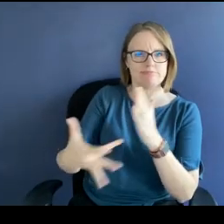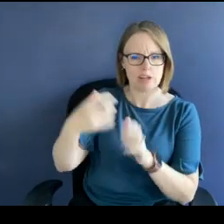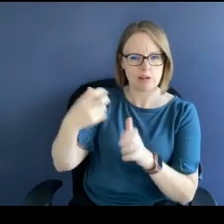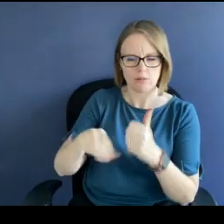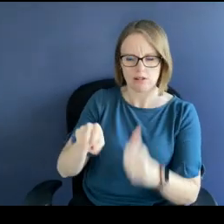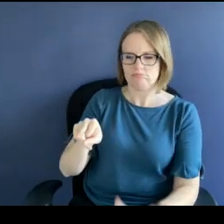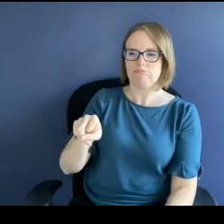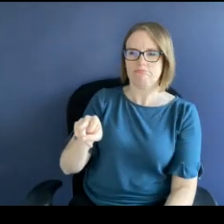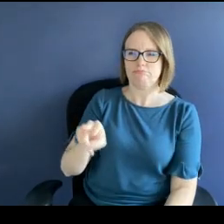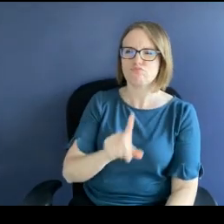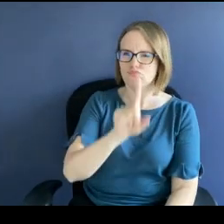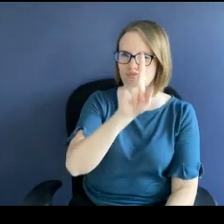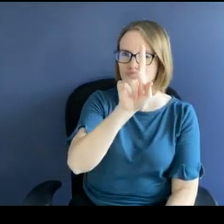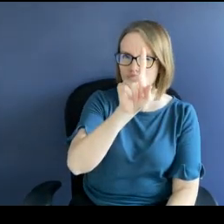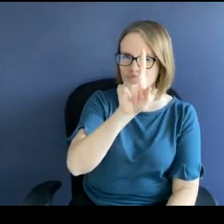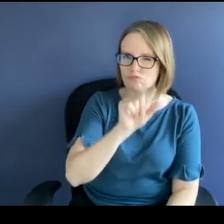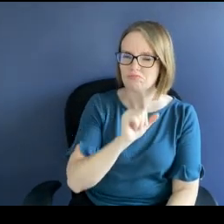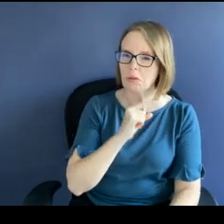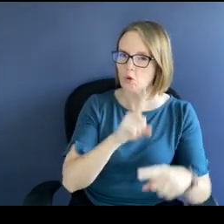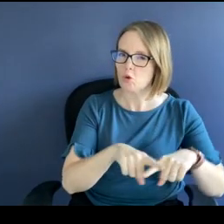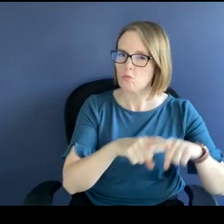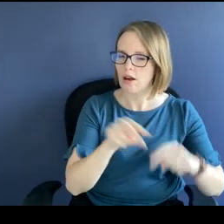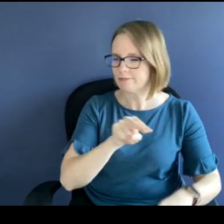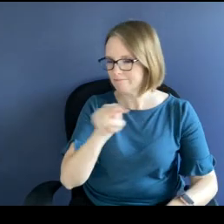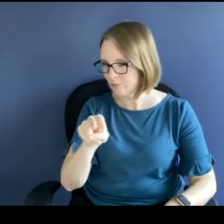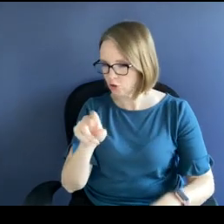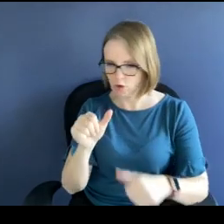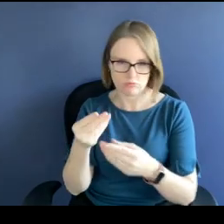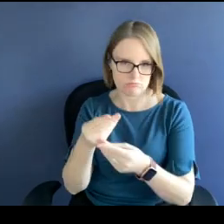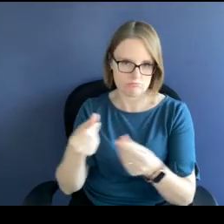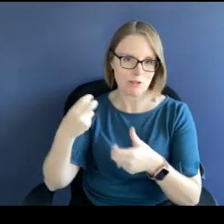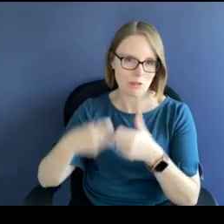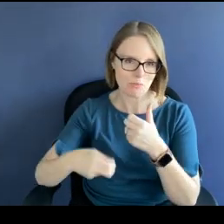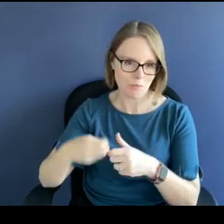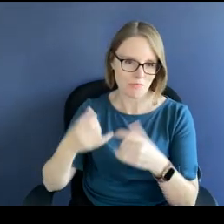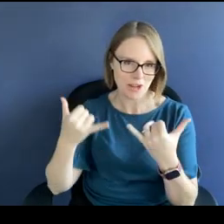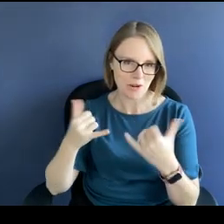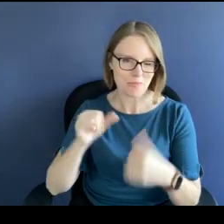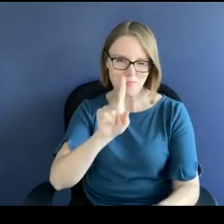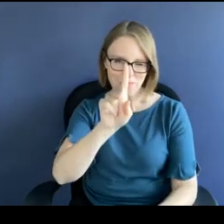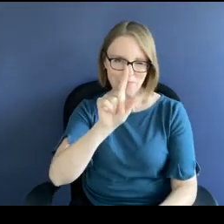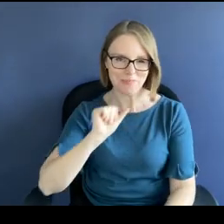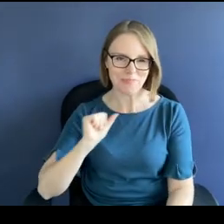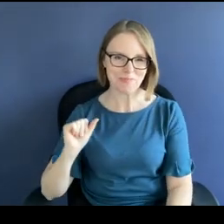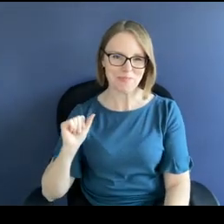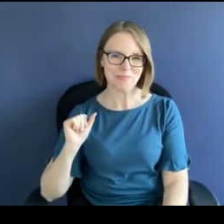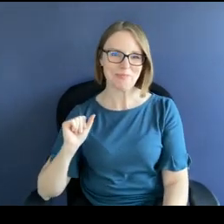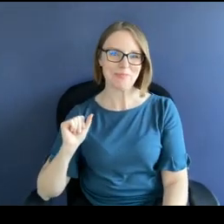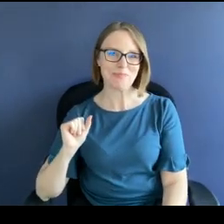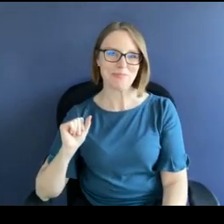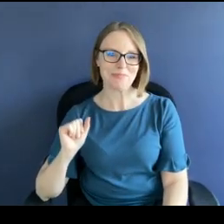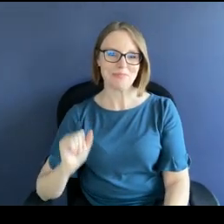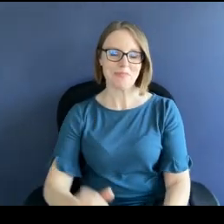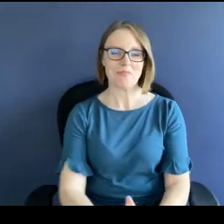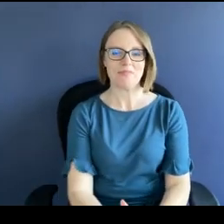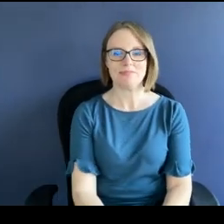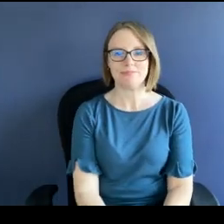notification, so let me take a pause and see if I can correct this issue. Give me a